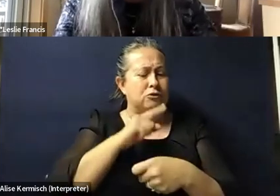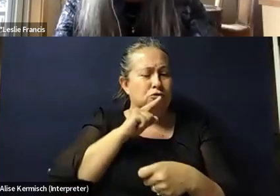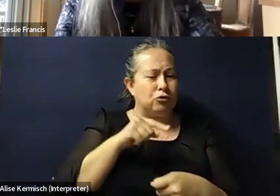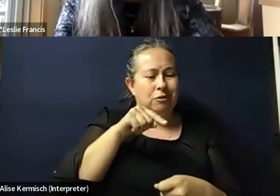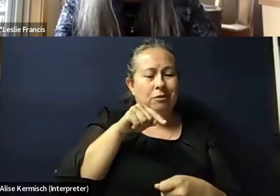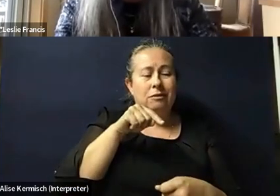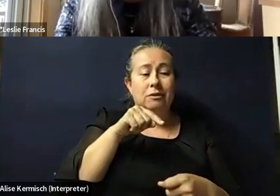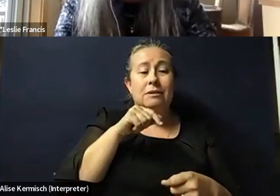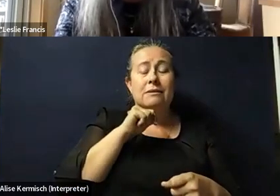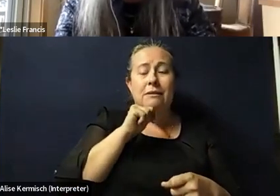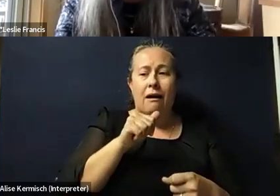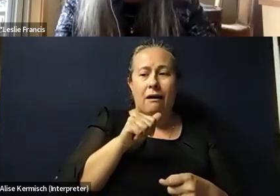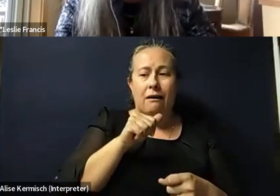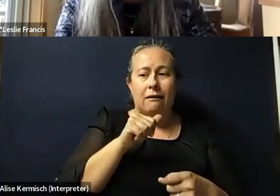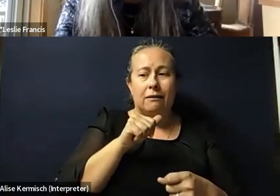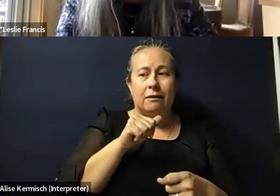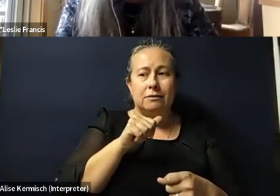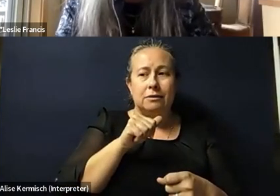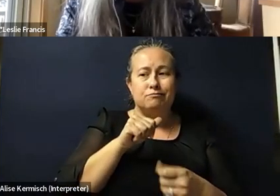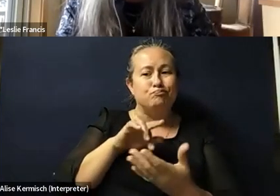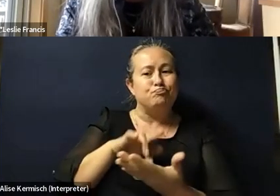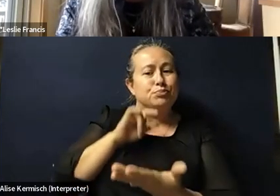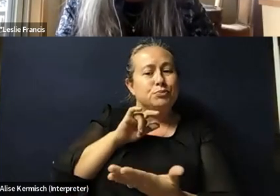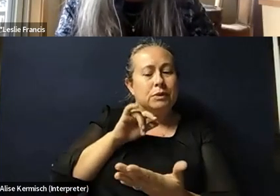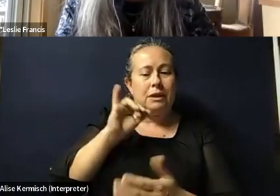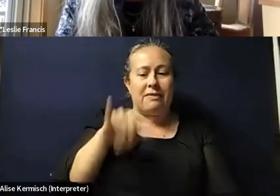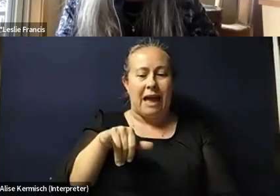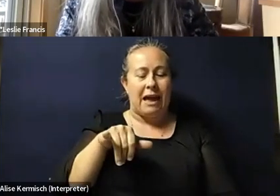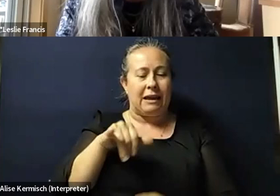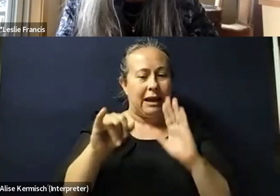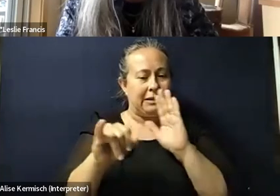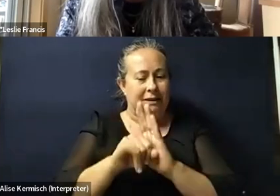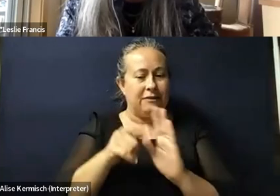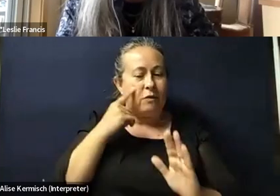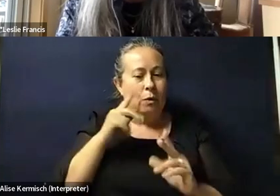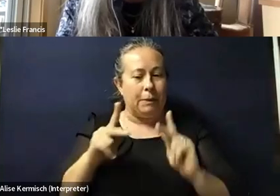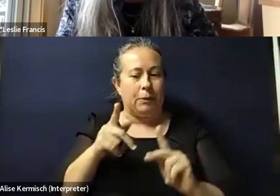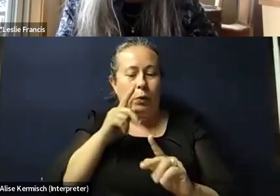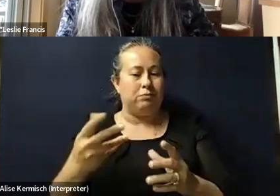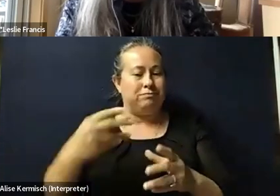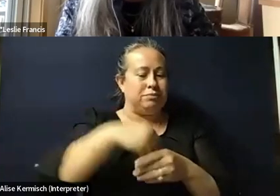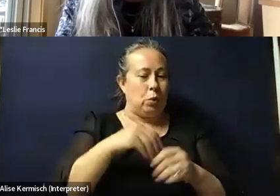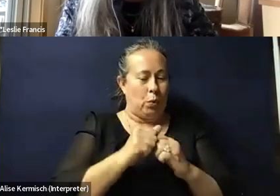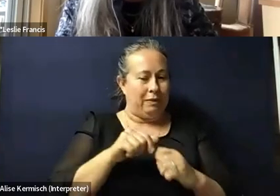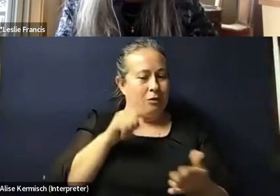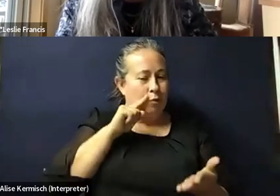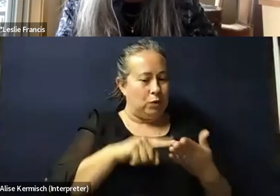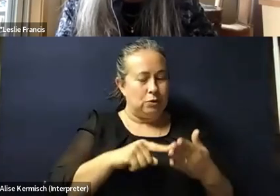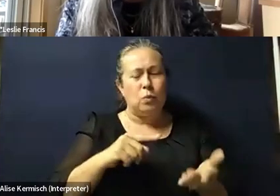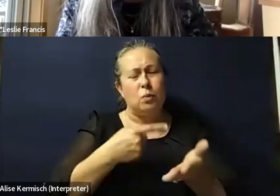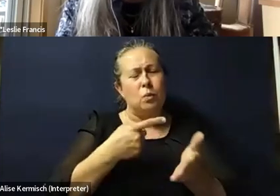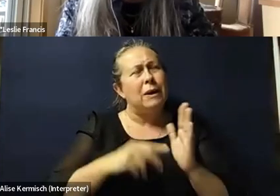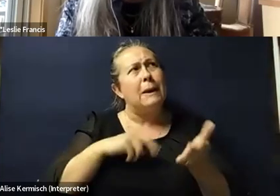not undermine that identity for those who participate in research? And what I mean by that is that, you